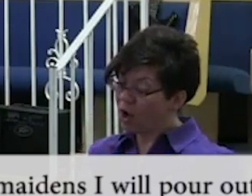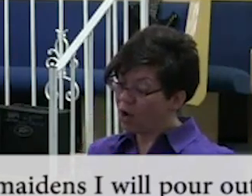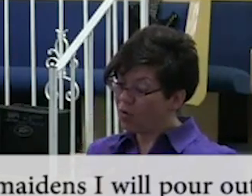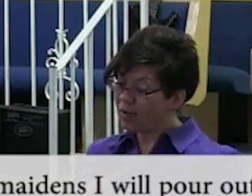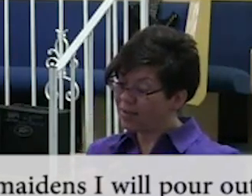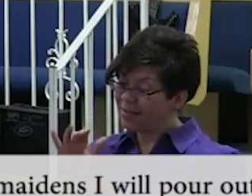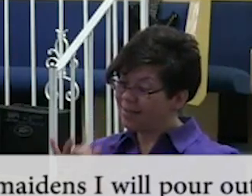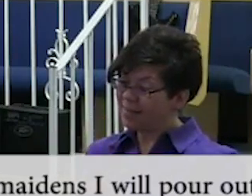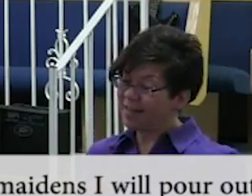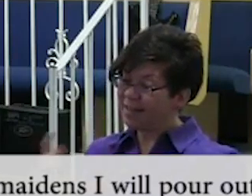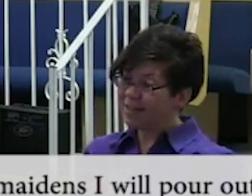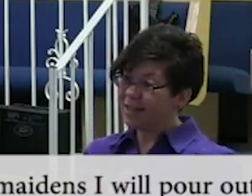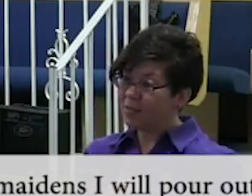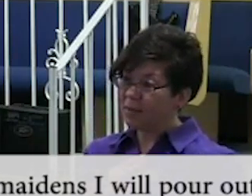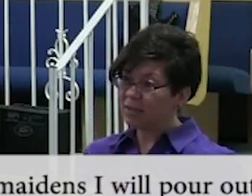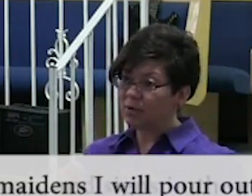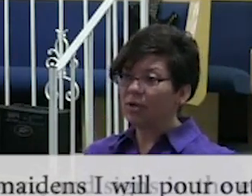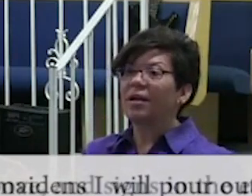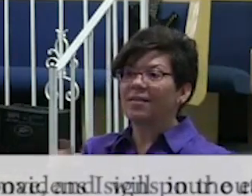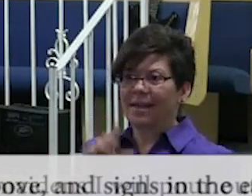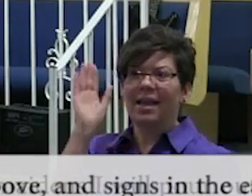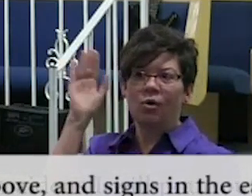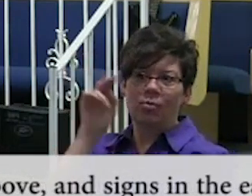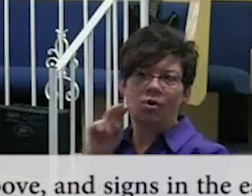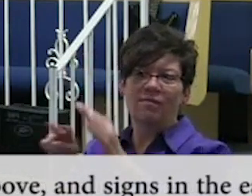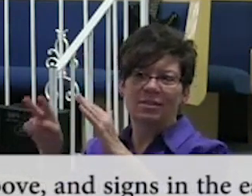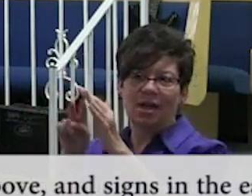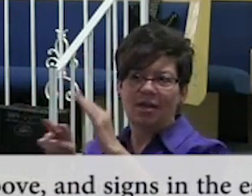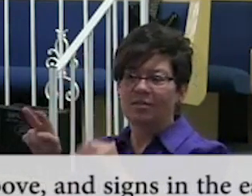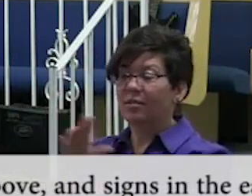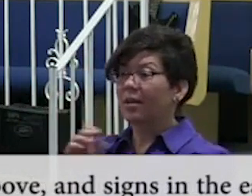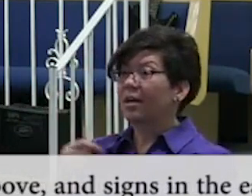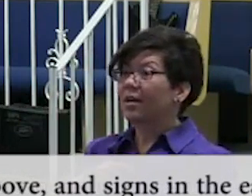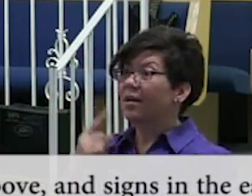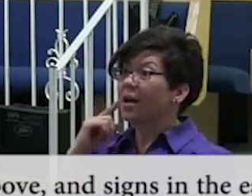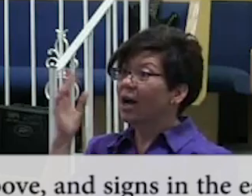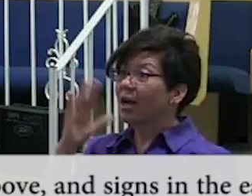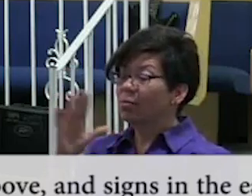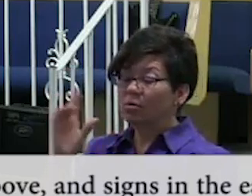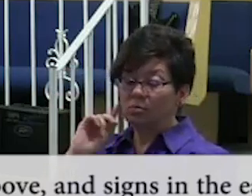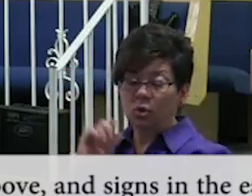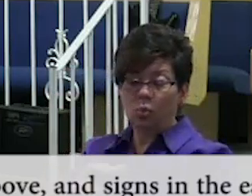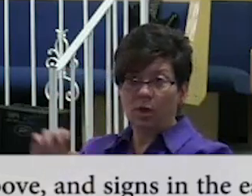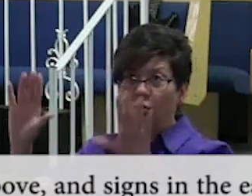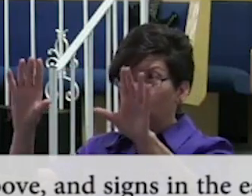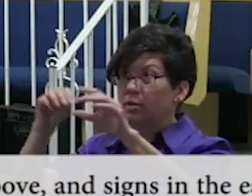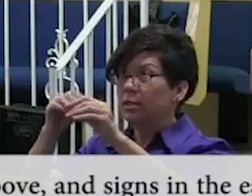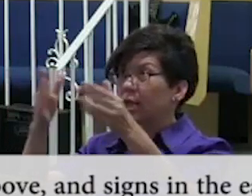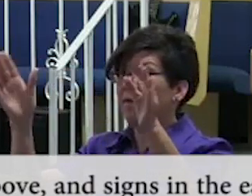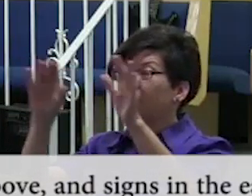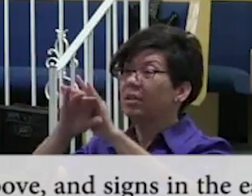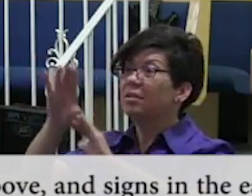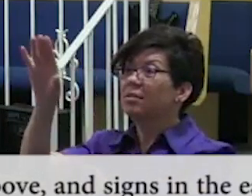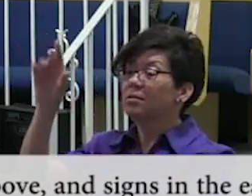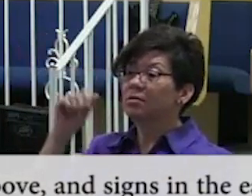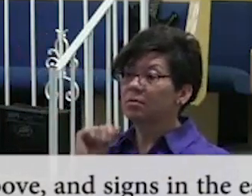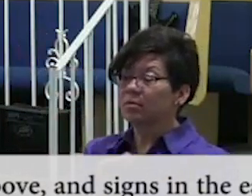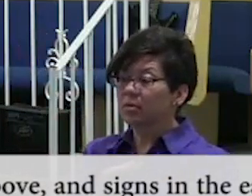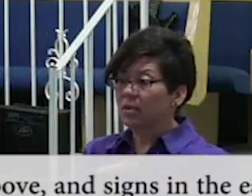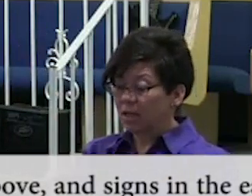spirit, and they shall prophesy. And I will show wonders in heaven above and signs in the earth